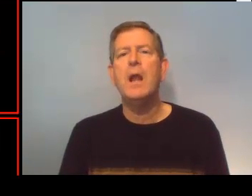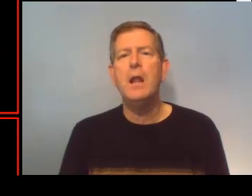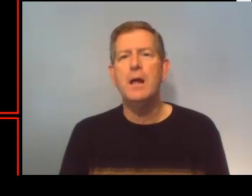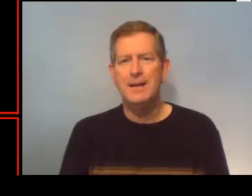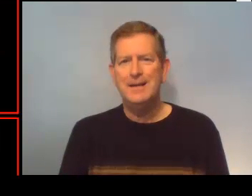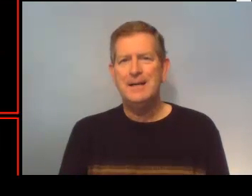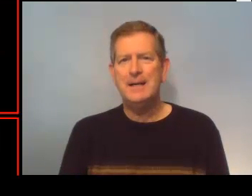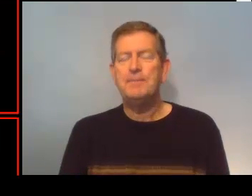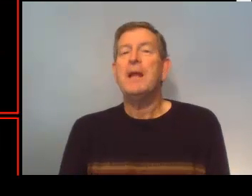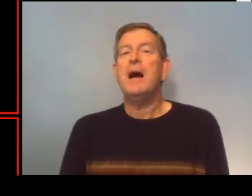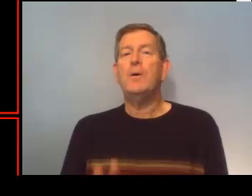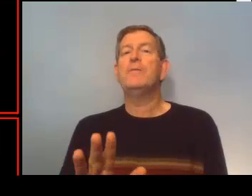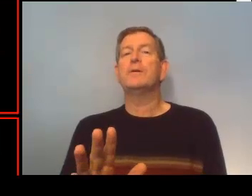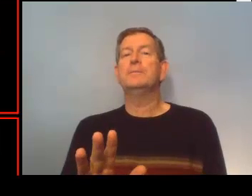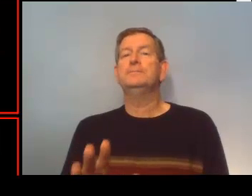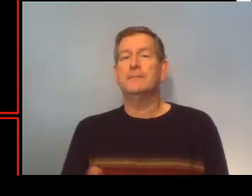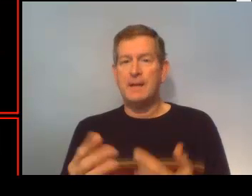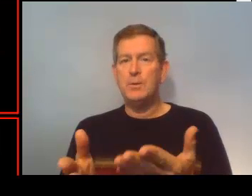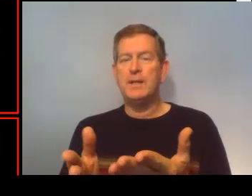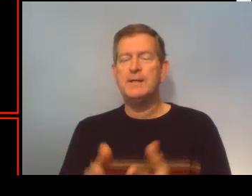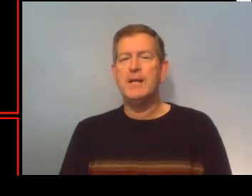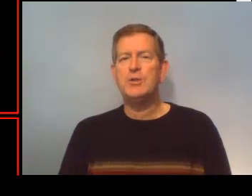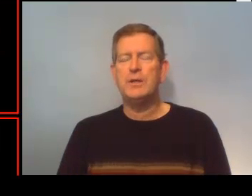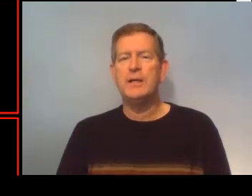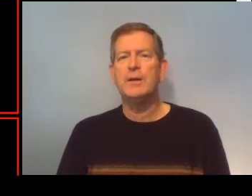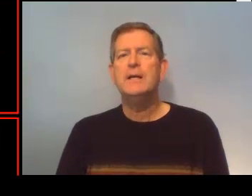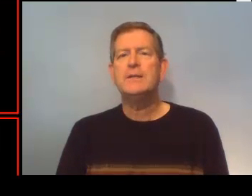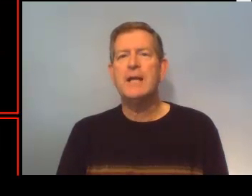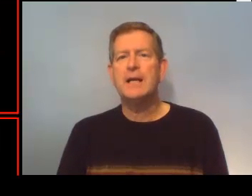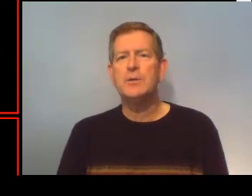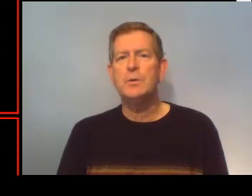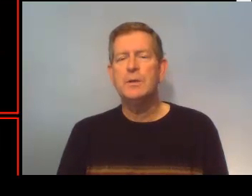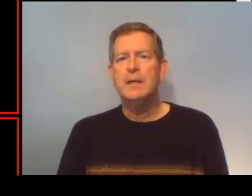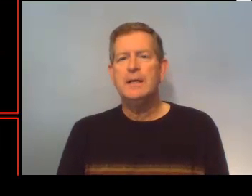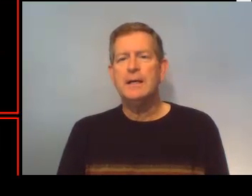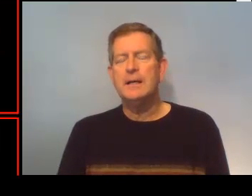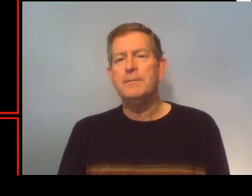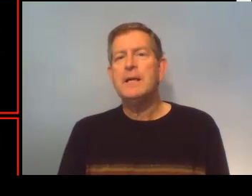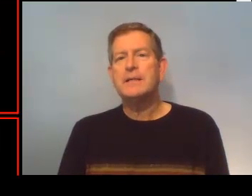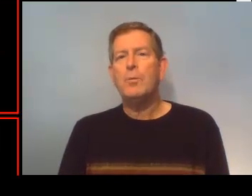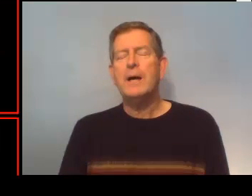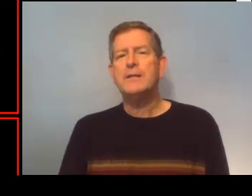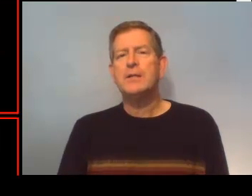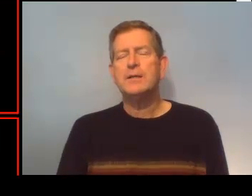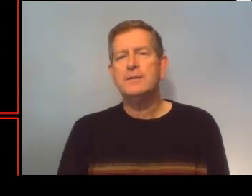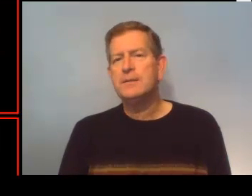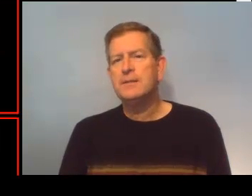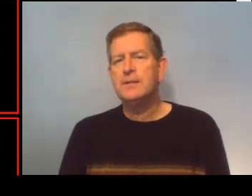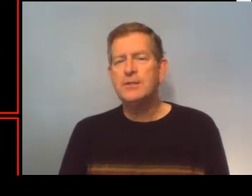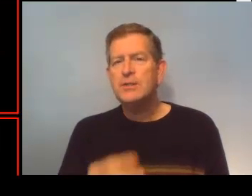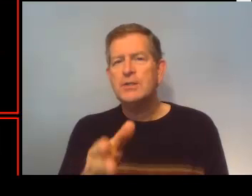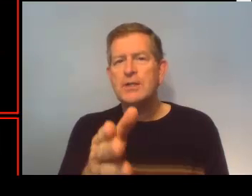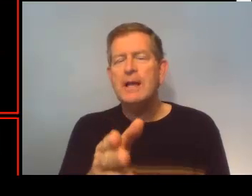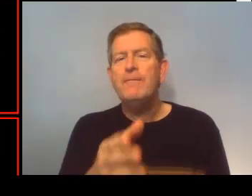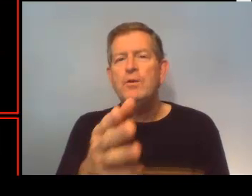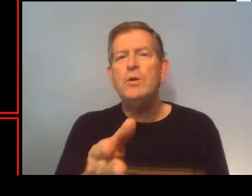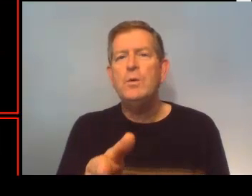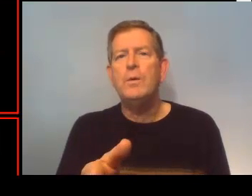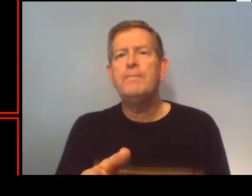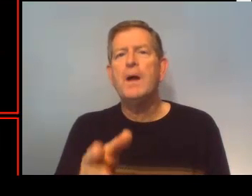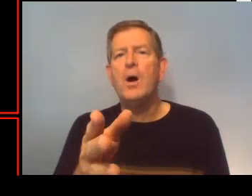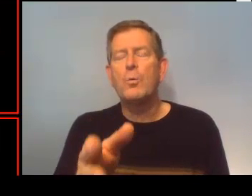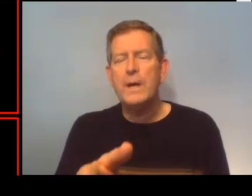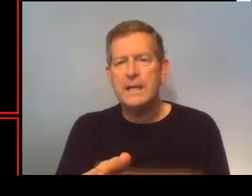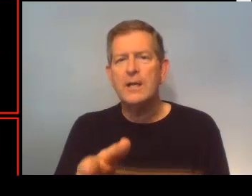apostrophe. However, I'm doing it intentionally here, sac à dos, because I want to just see, have